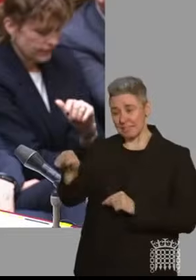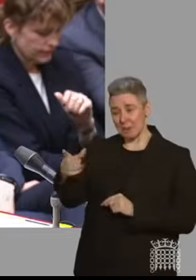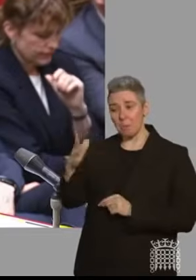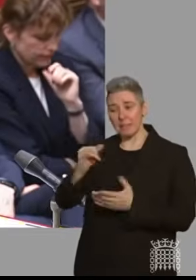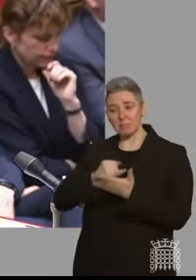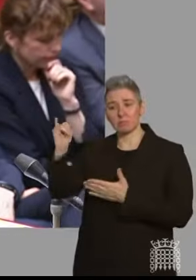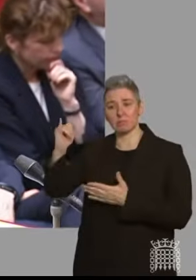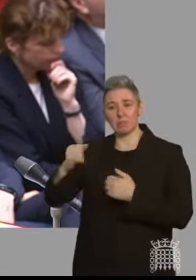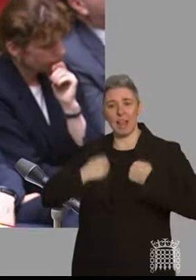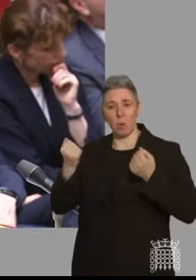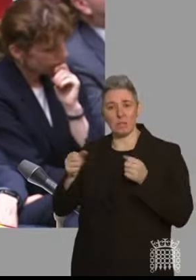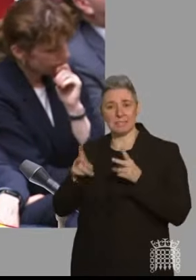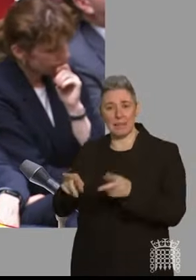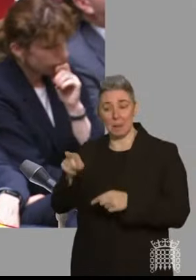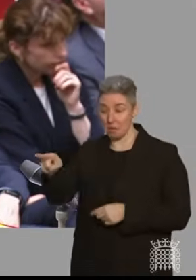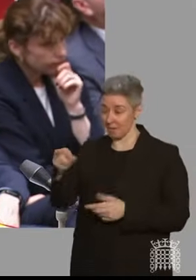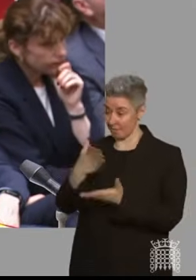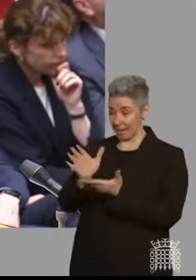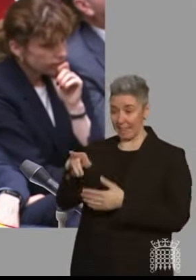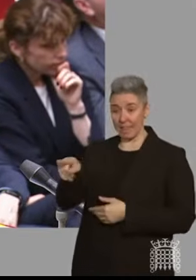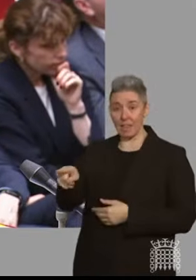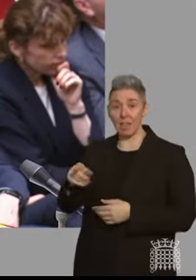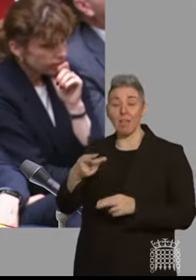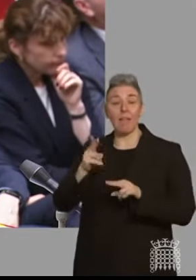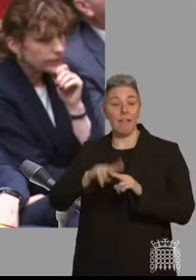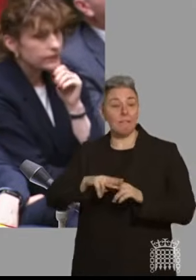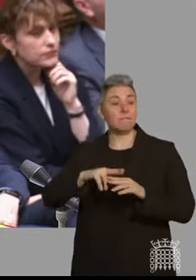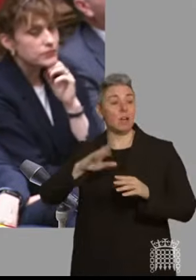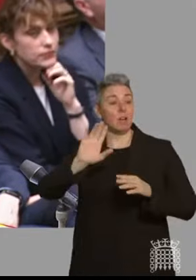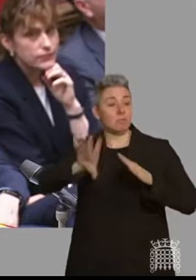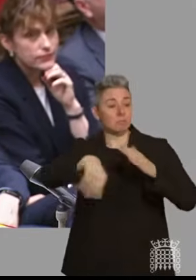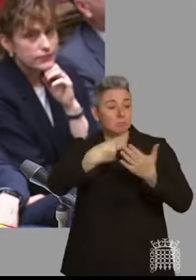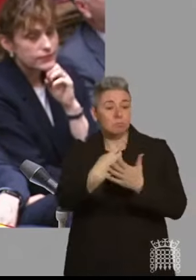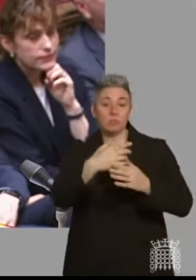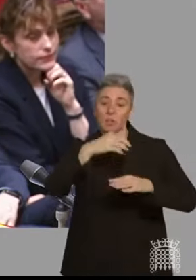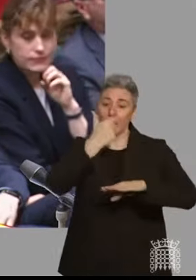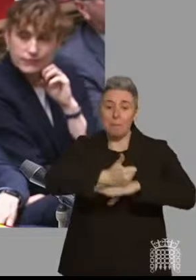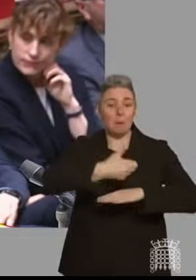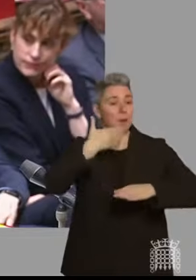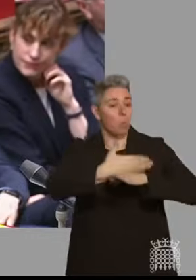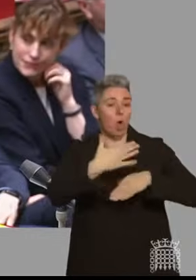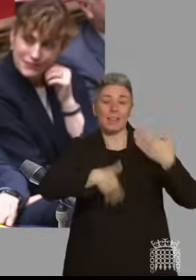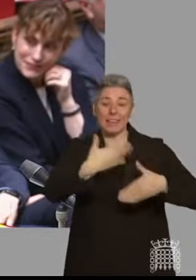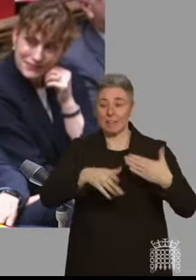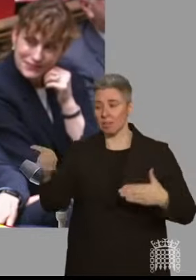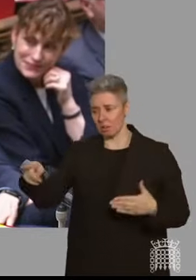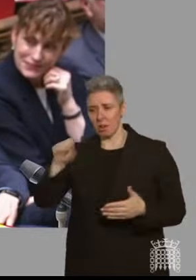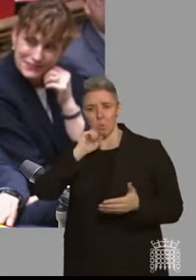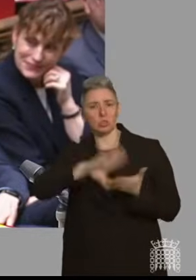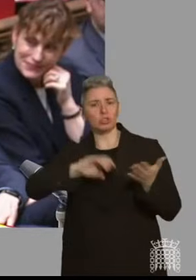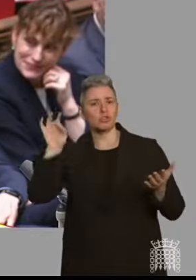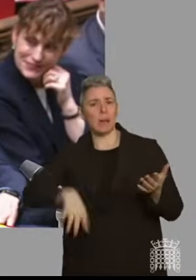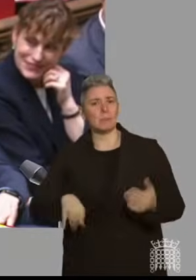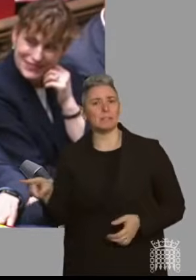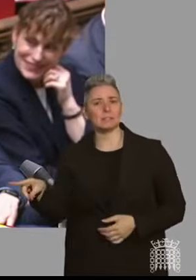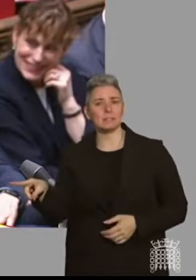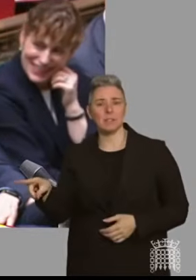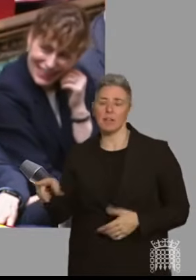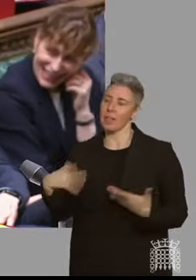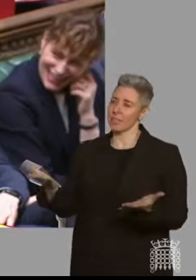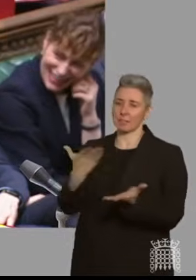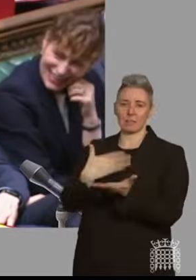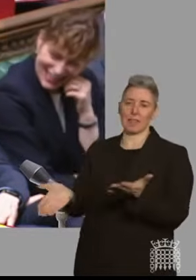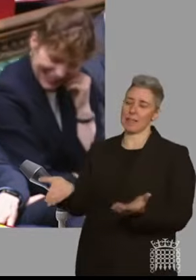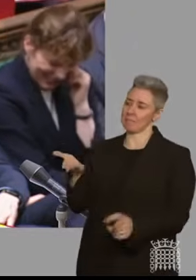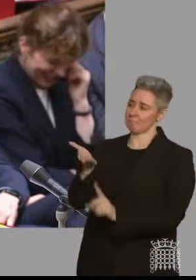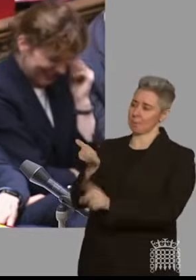and working, he would still scrap it, Mr. Speaker, which tells you everything you need to know. On this issue, their values are simply not those of